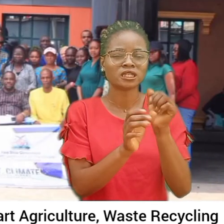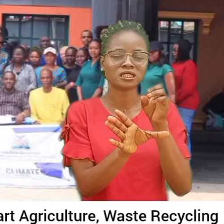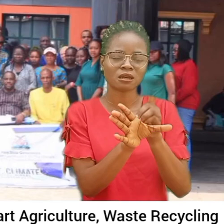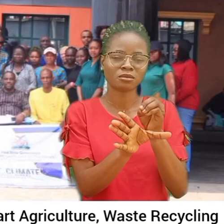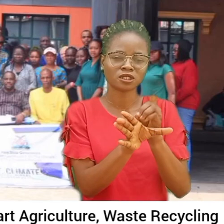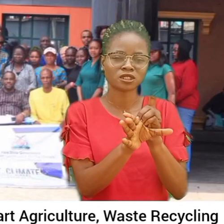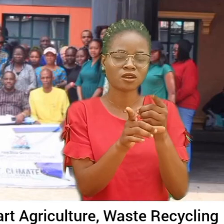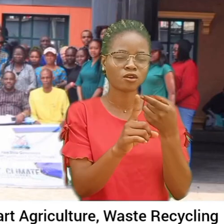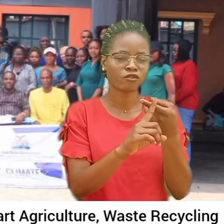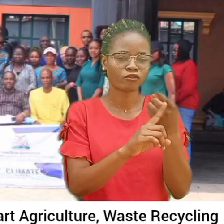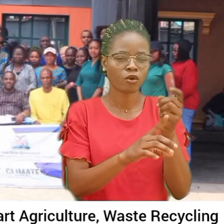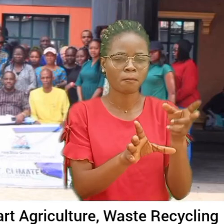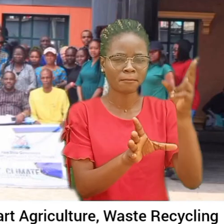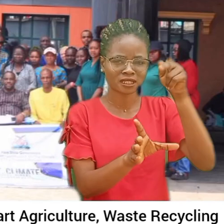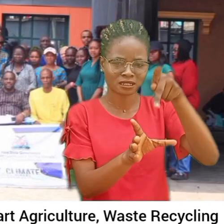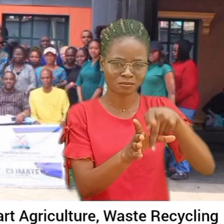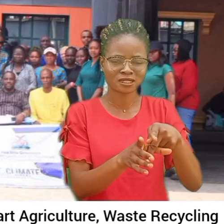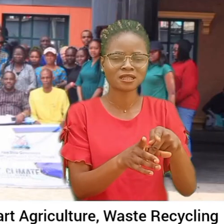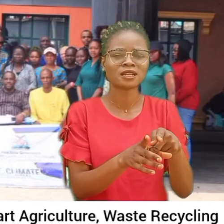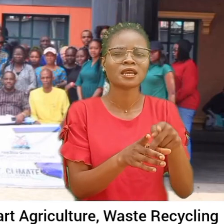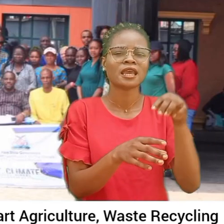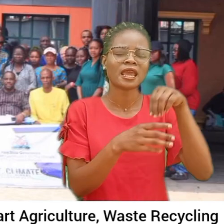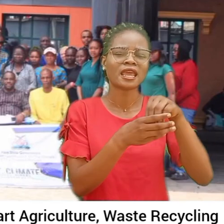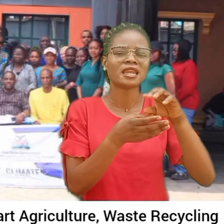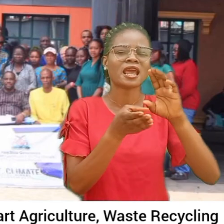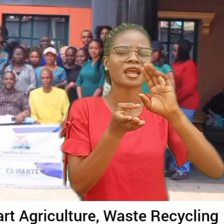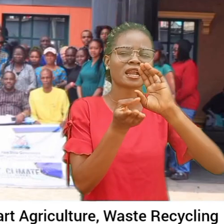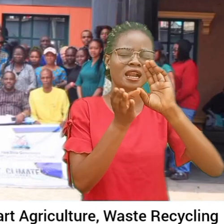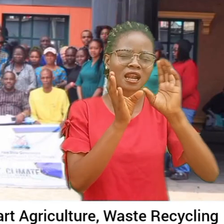participating in climate adaptation efforts.